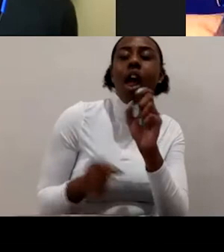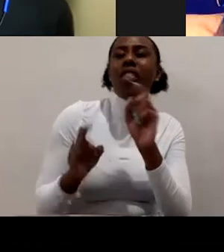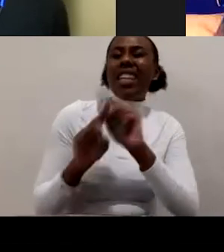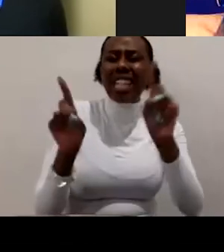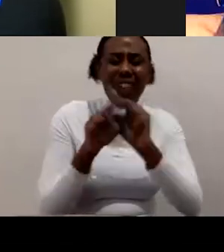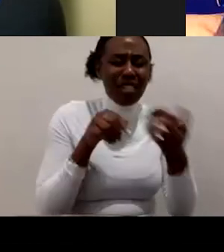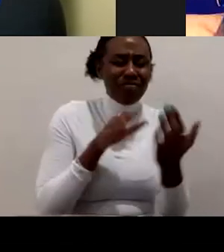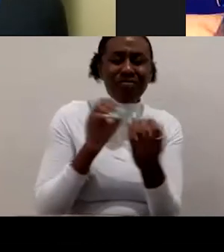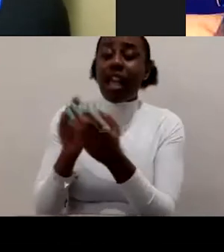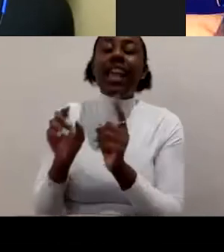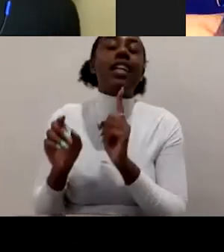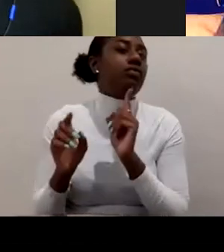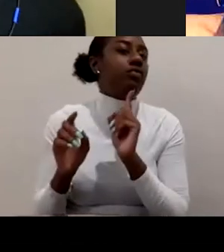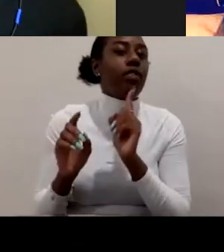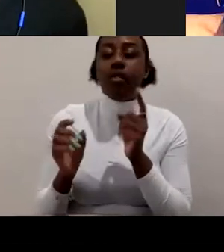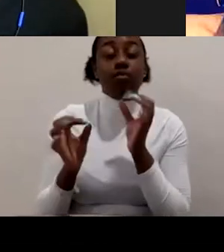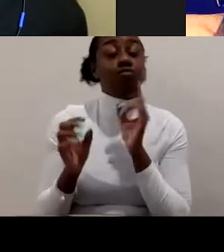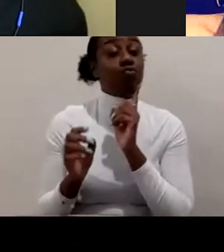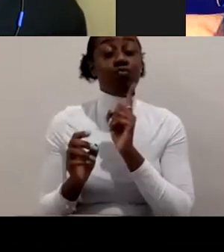society that we're in now.